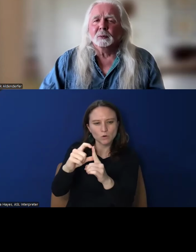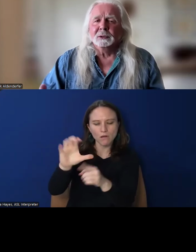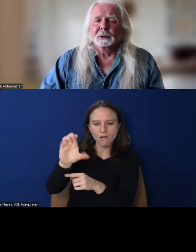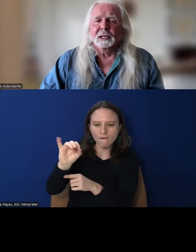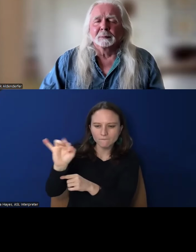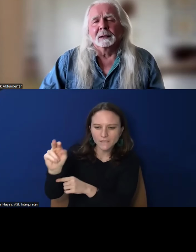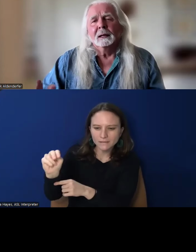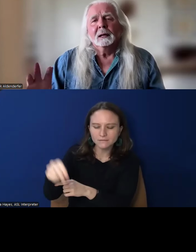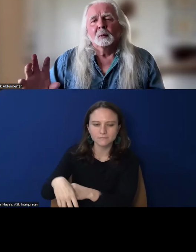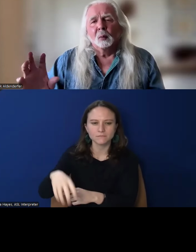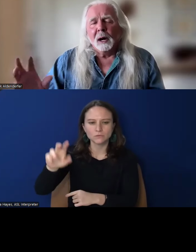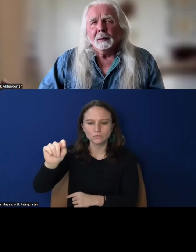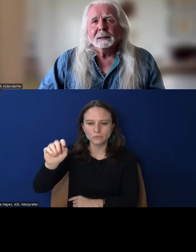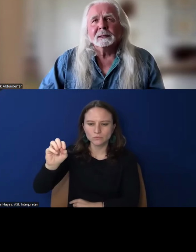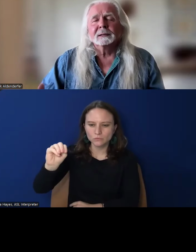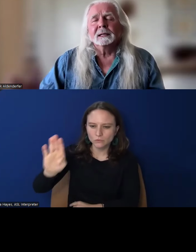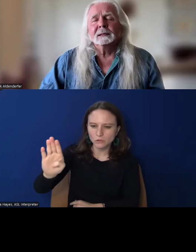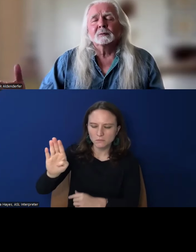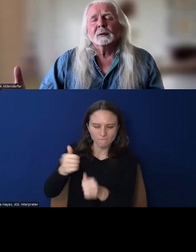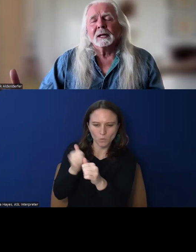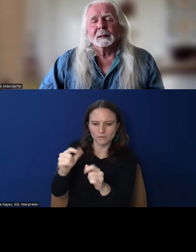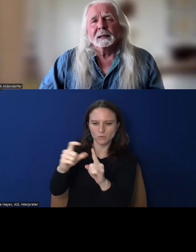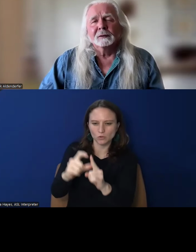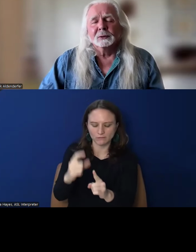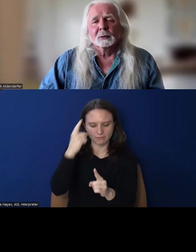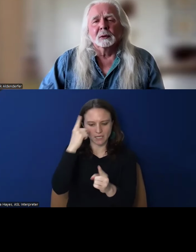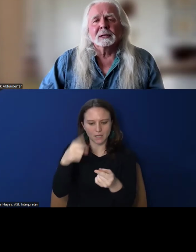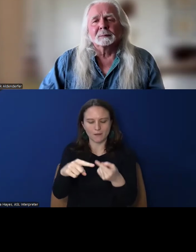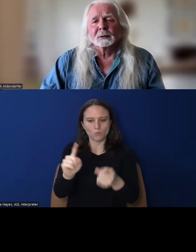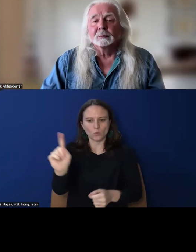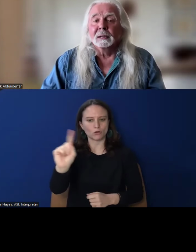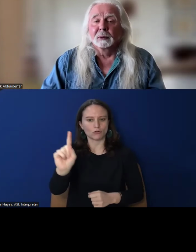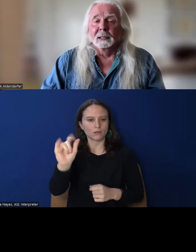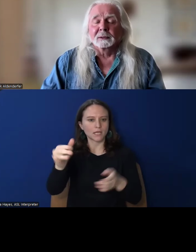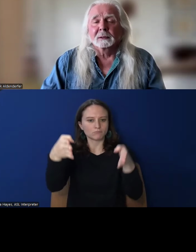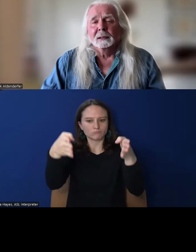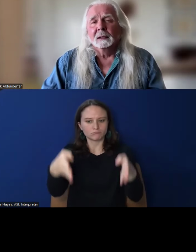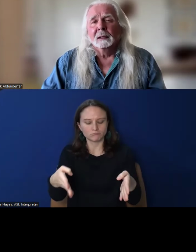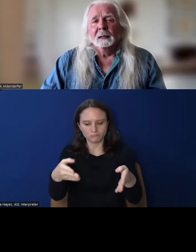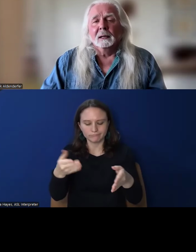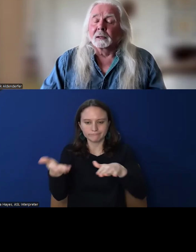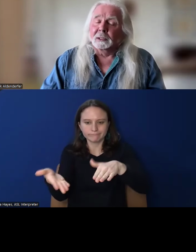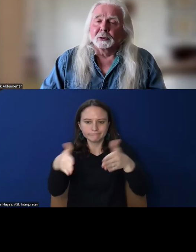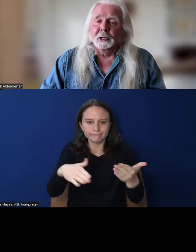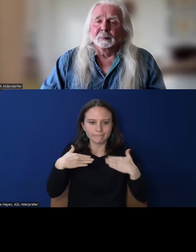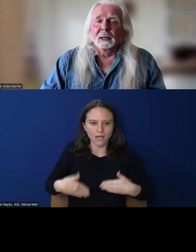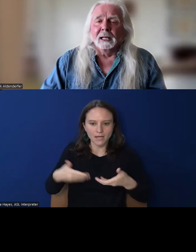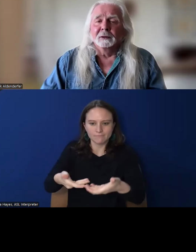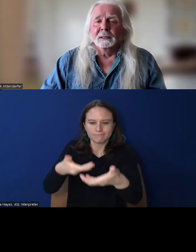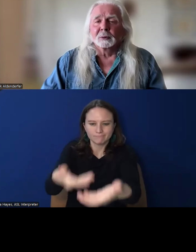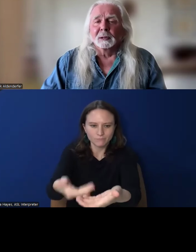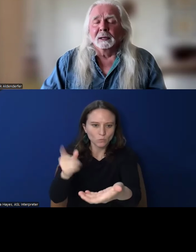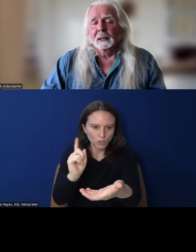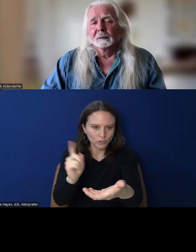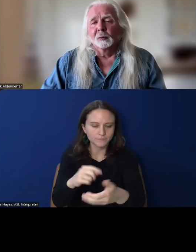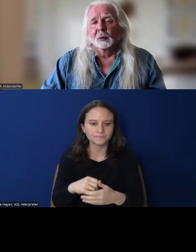I just want you to think about where is the deceased, where is that individual, where has that person been placed? I'd like you to think about